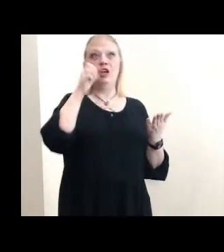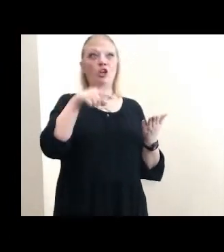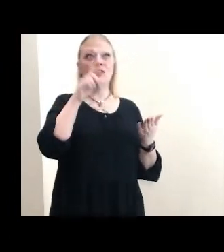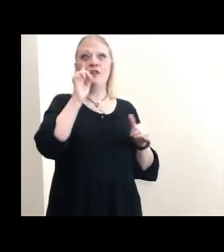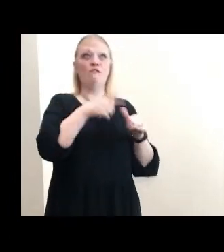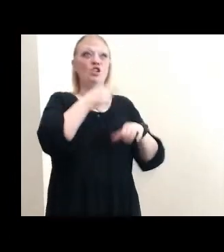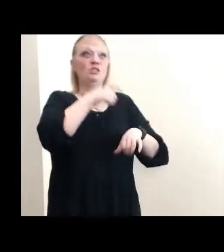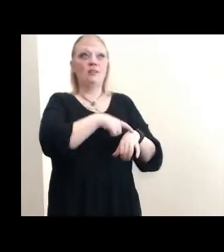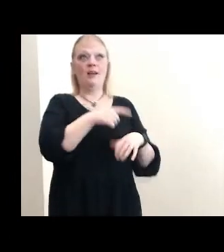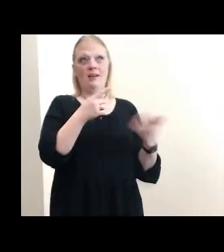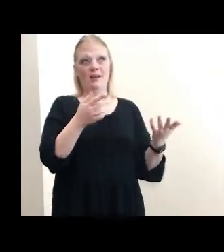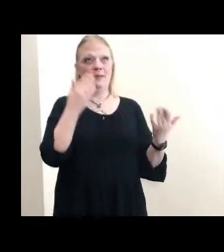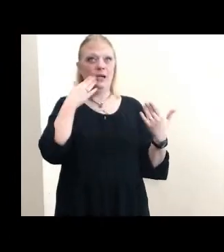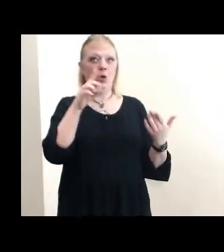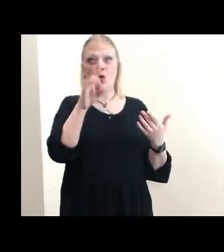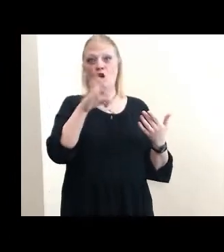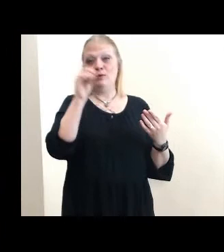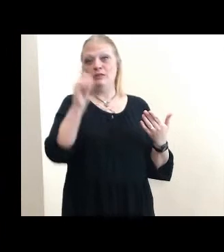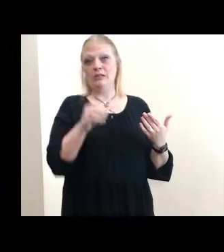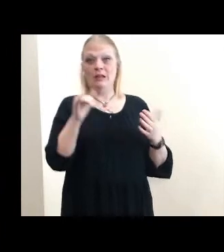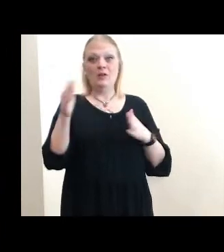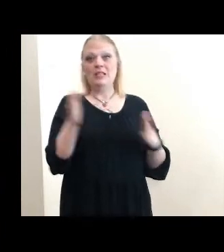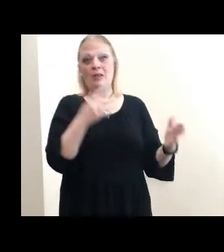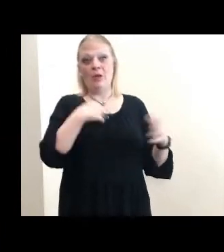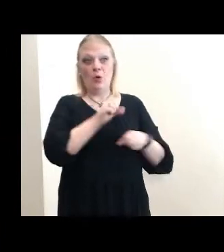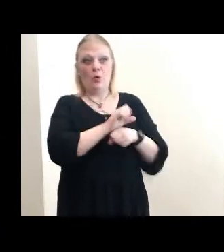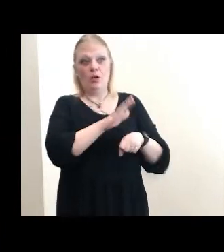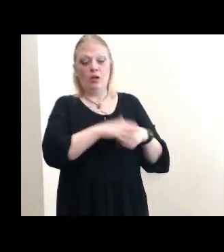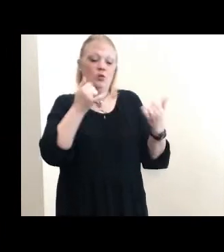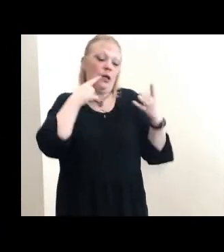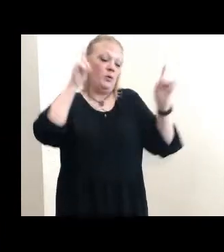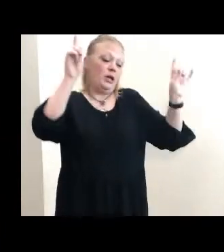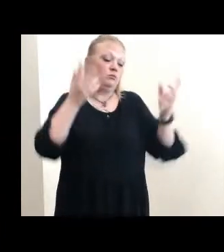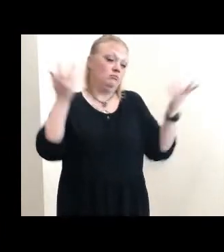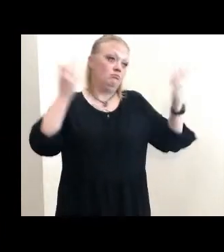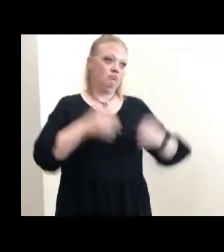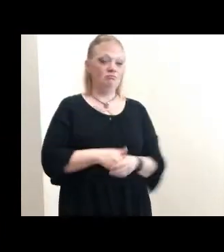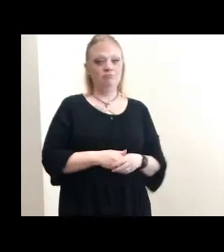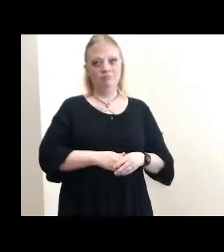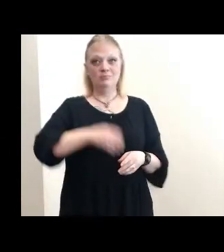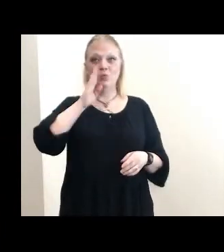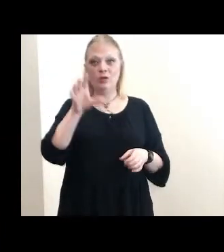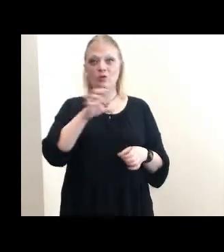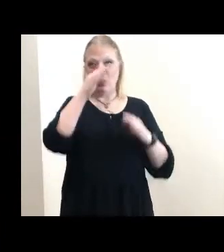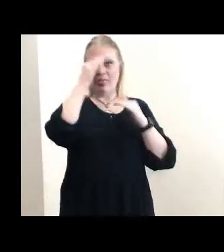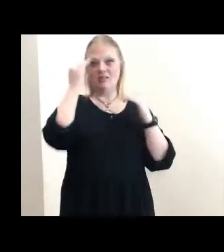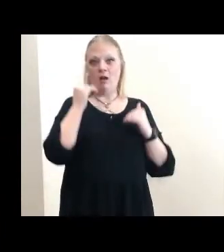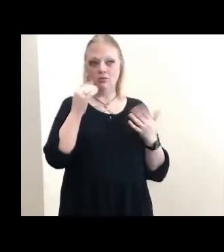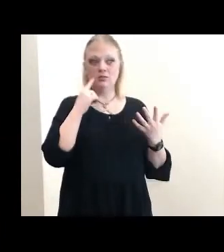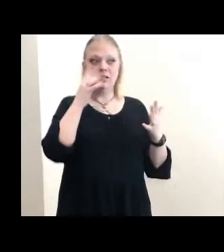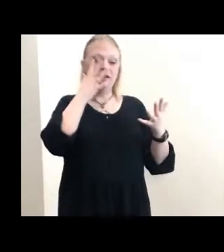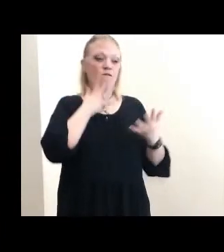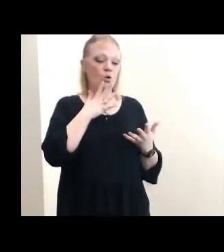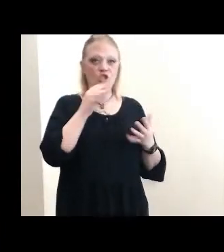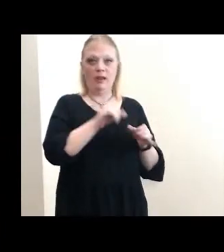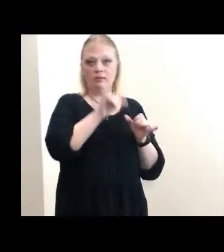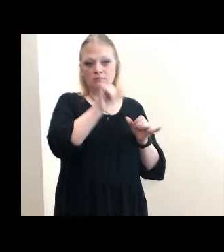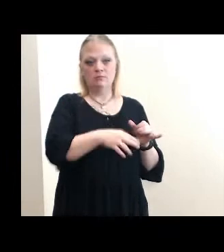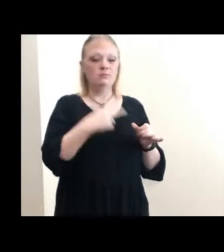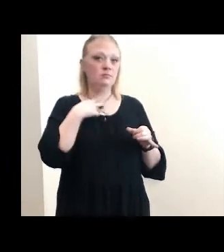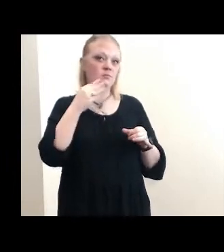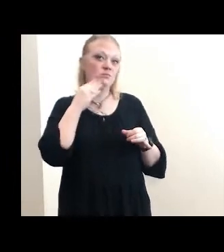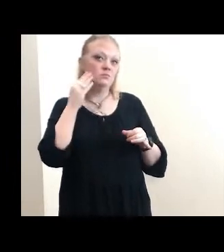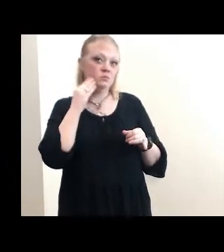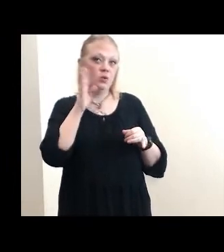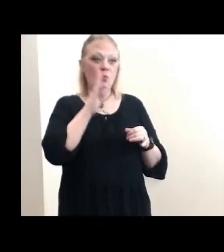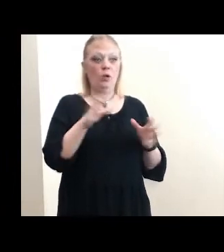time. They don't 100% know that. That was the plan we were working on, and we can announce it now. So we'll be doing those nuns that unfortunately were homebound, and